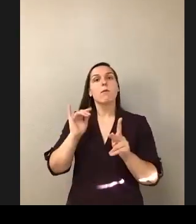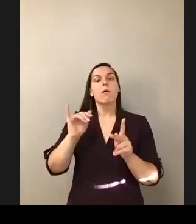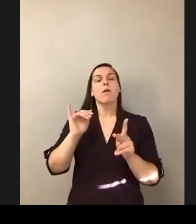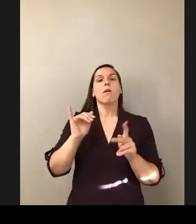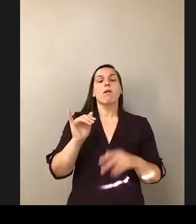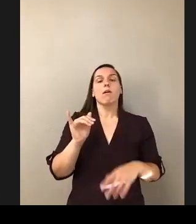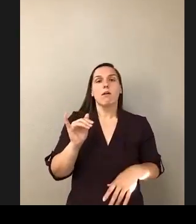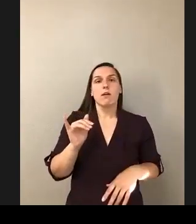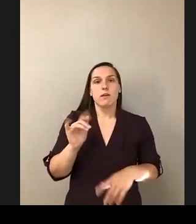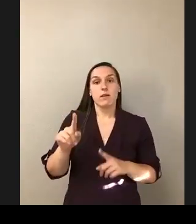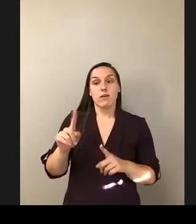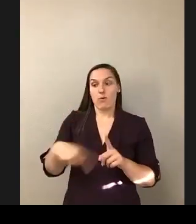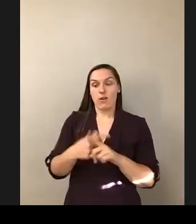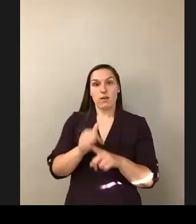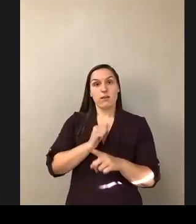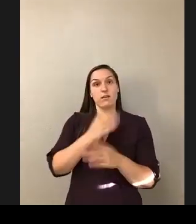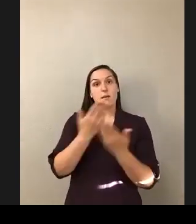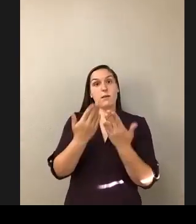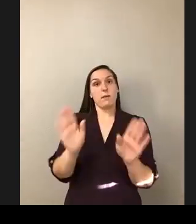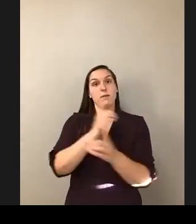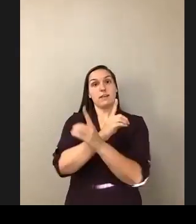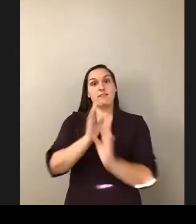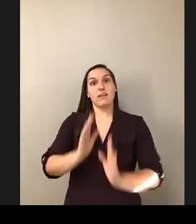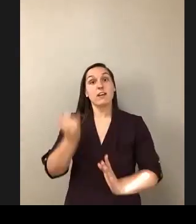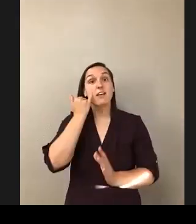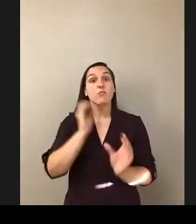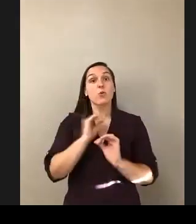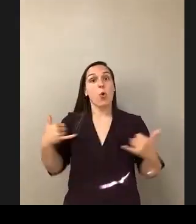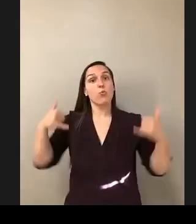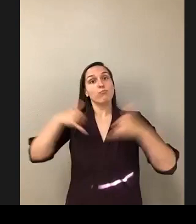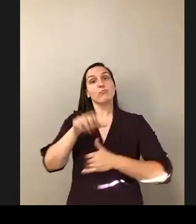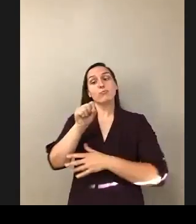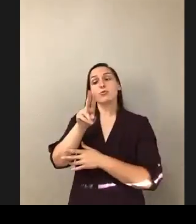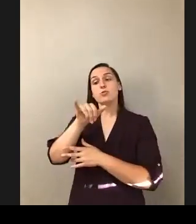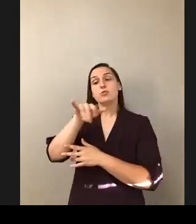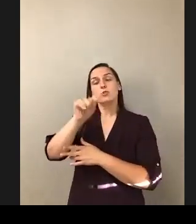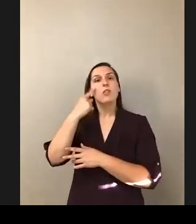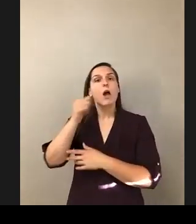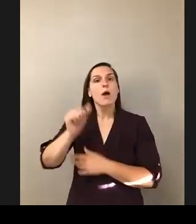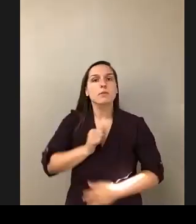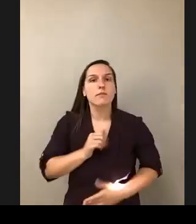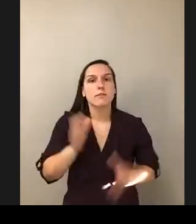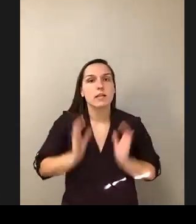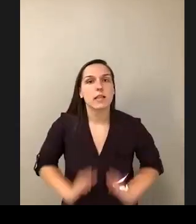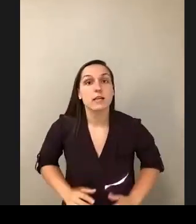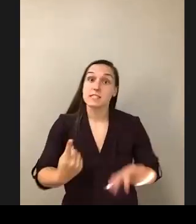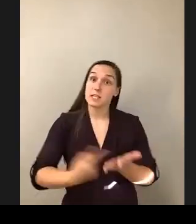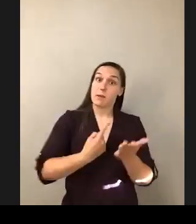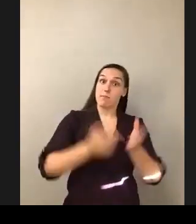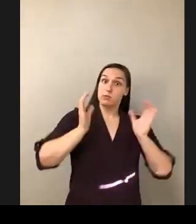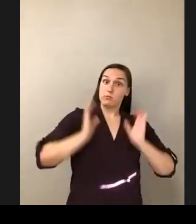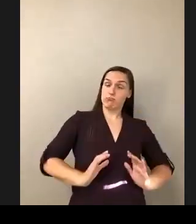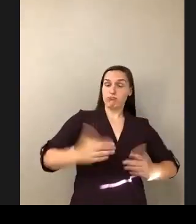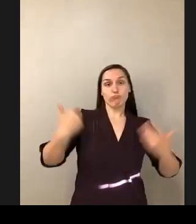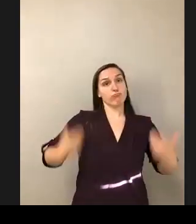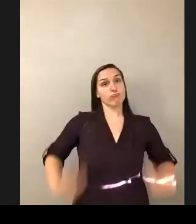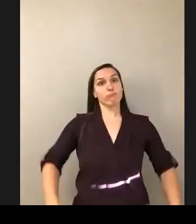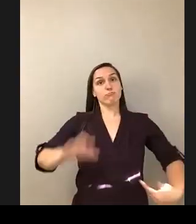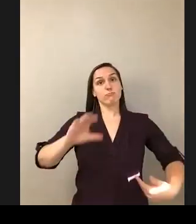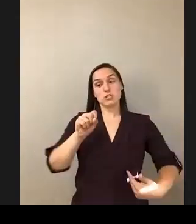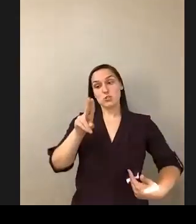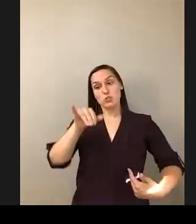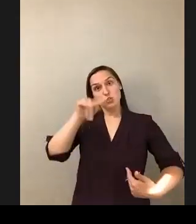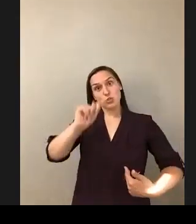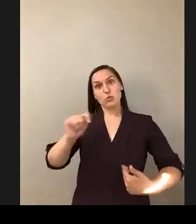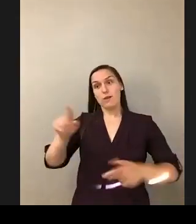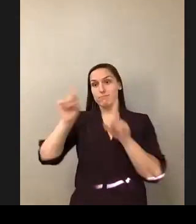where when I was a public defender, if I wasn't wearing a suit, they thought I was the client. There were times when I was wearing the suit and might've been standing beside somebody white, and they talked right to